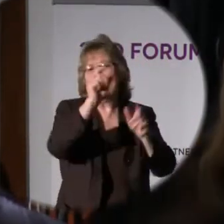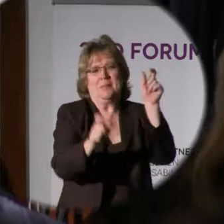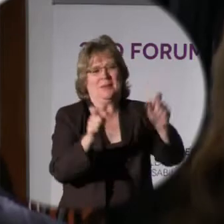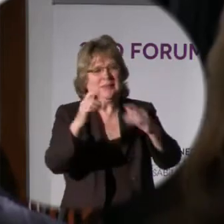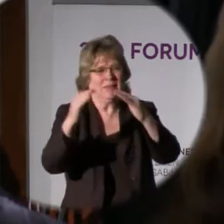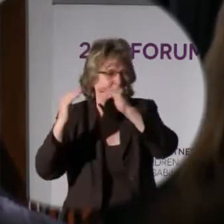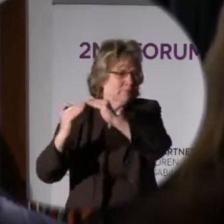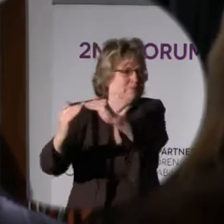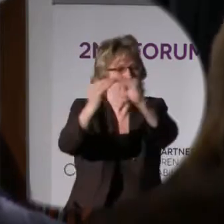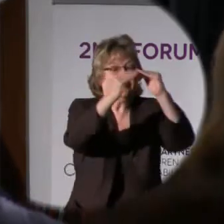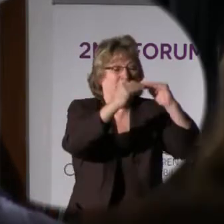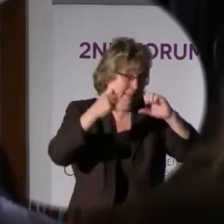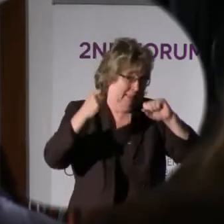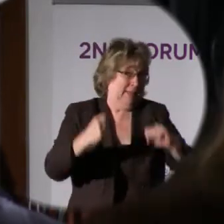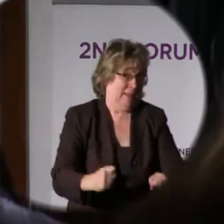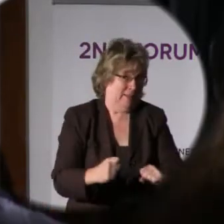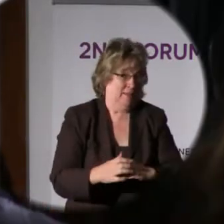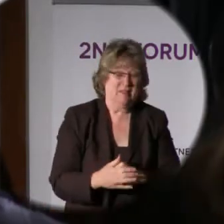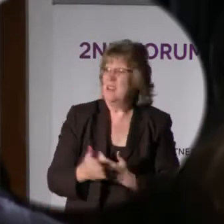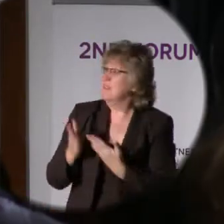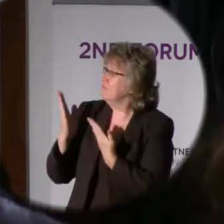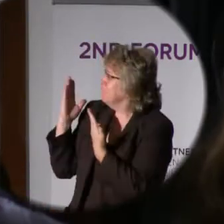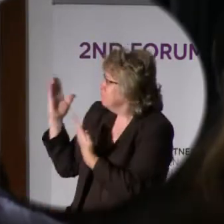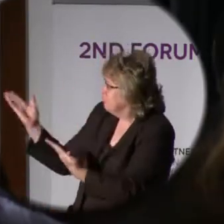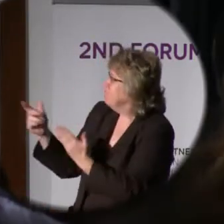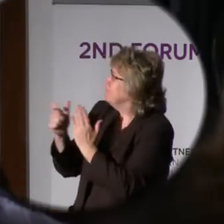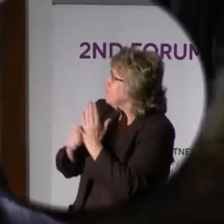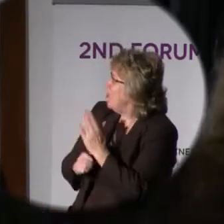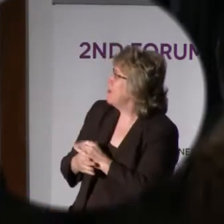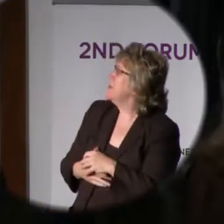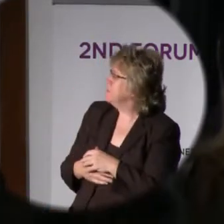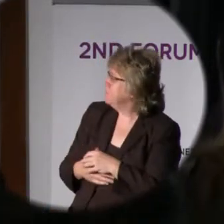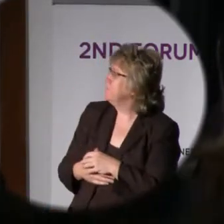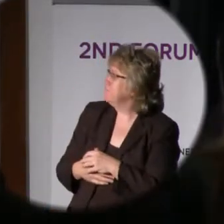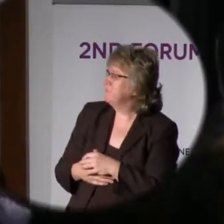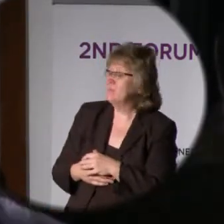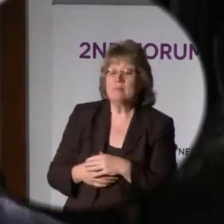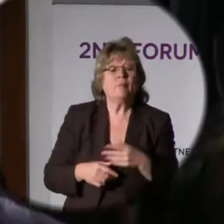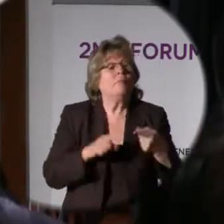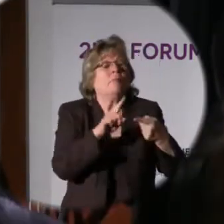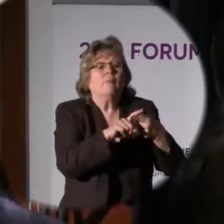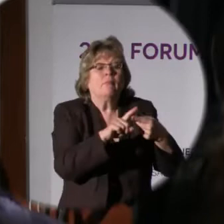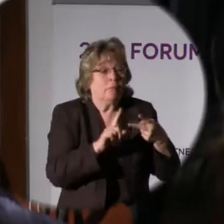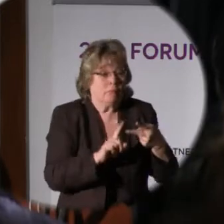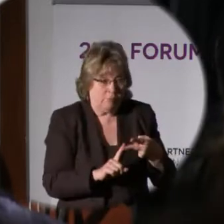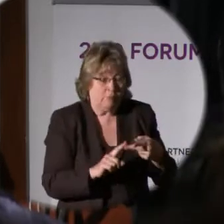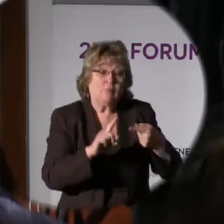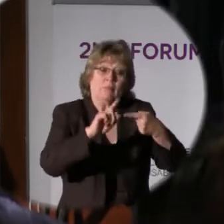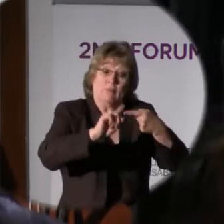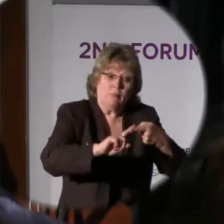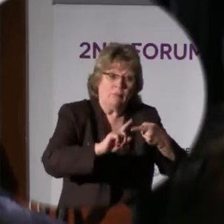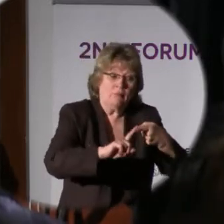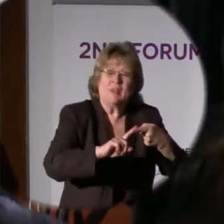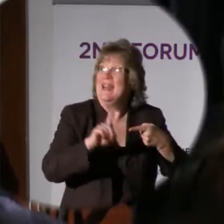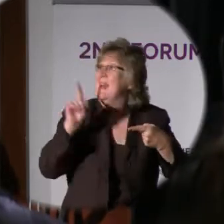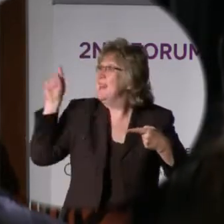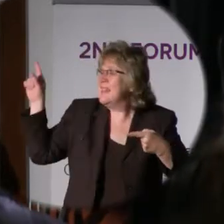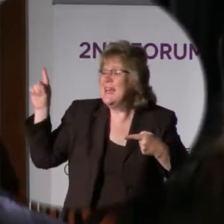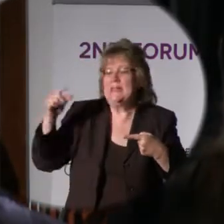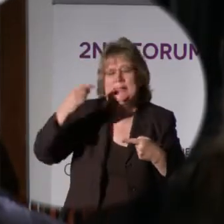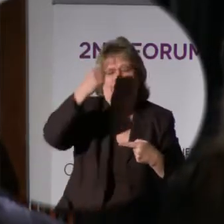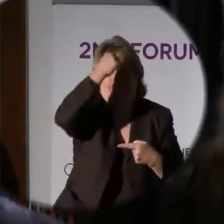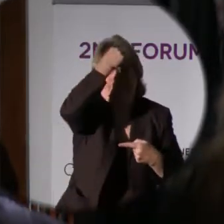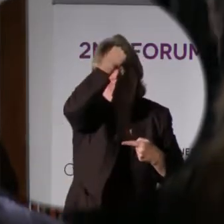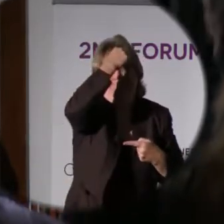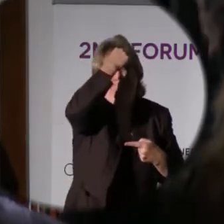Development Framework. This document will serve two purposes. Firstly, as a constant reminder to us